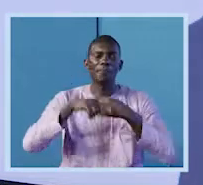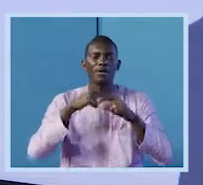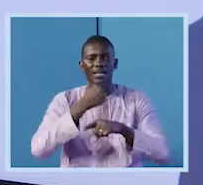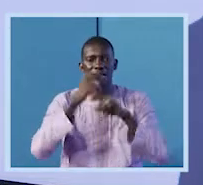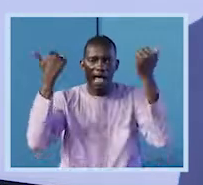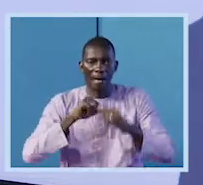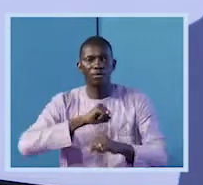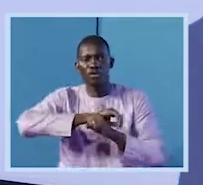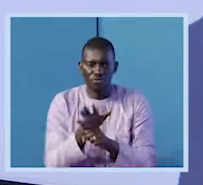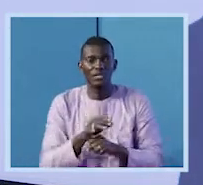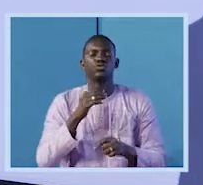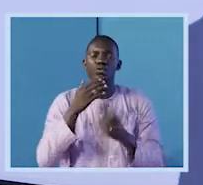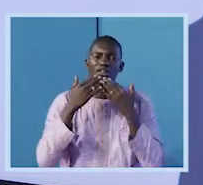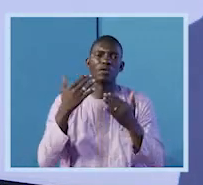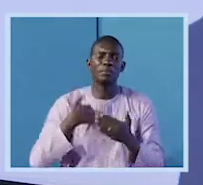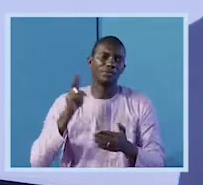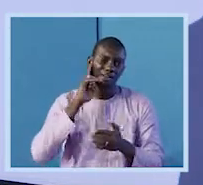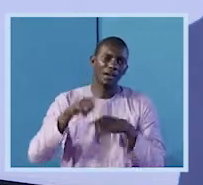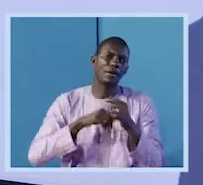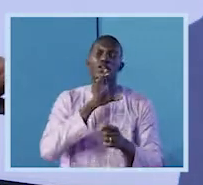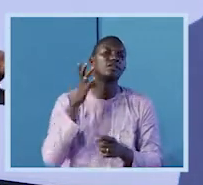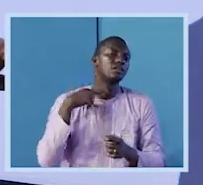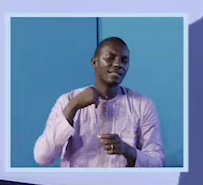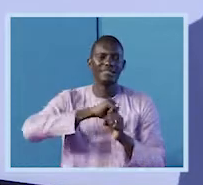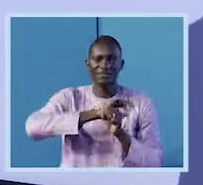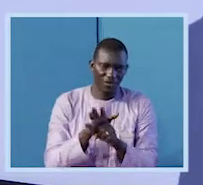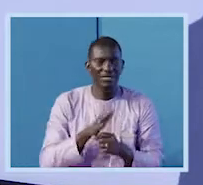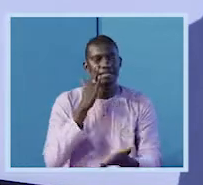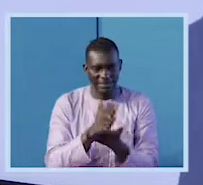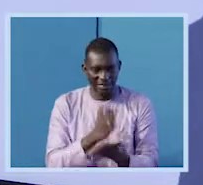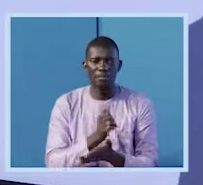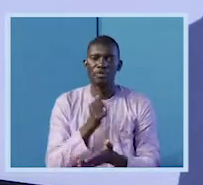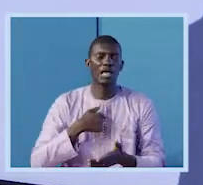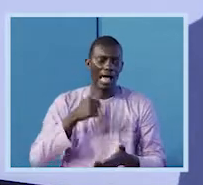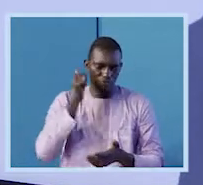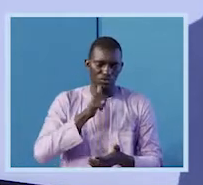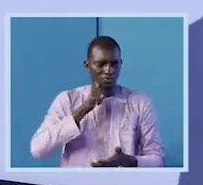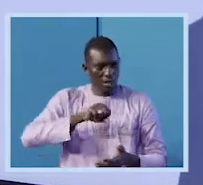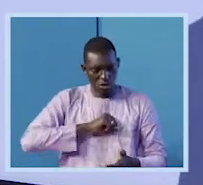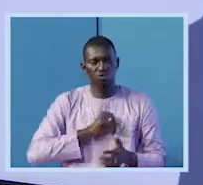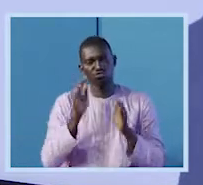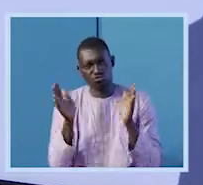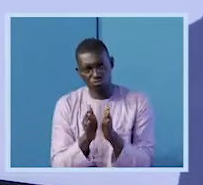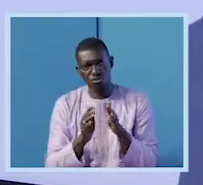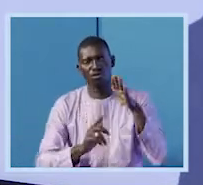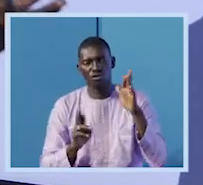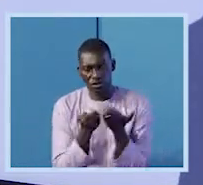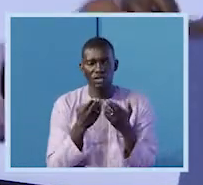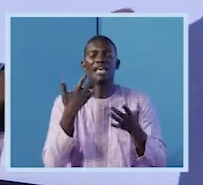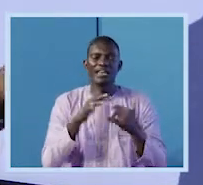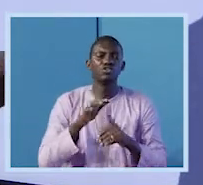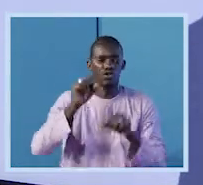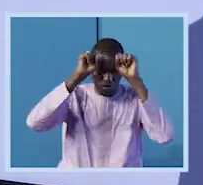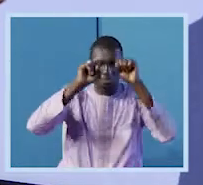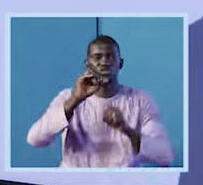that COVID-19 is real. Yeah. So it's not that easy because I'm using my own limited resources to do it. Even though government should be the one to